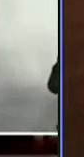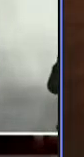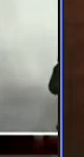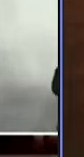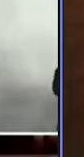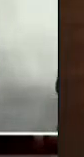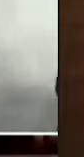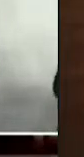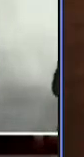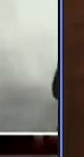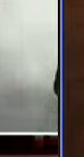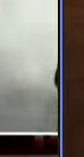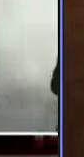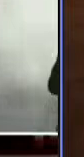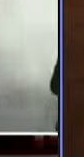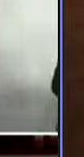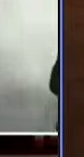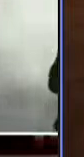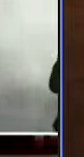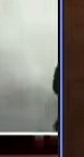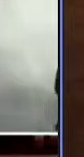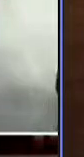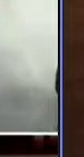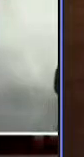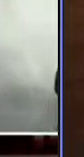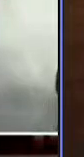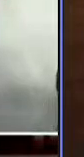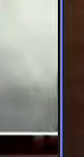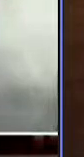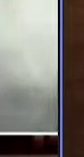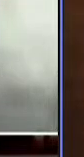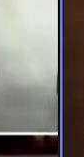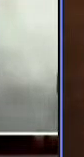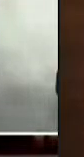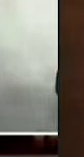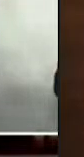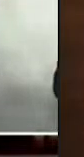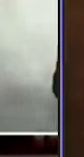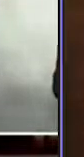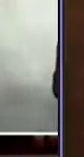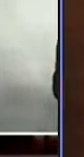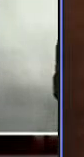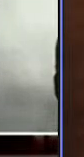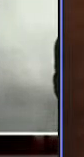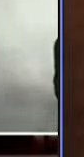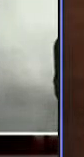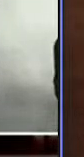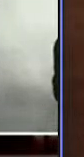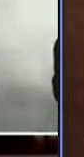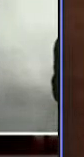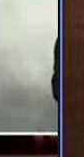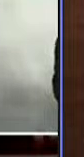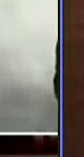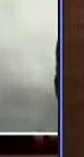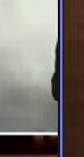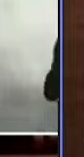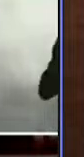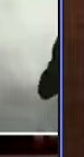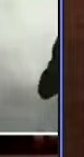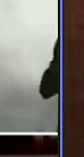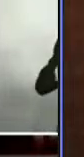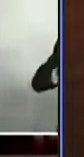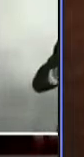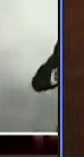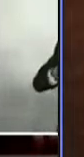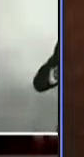we need. The challenge is daunting, but also humbling and fulfilling. It is a responsibility that we approach with the